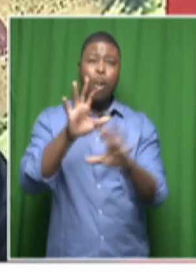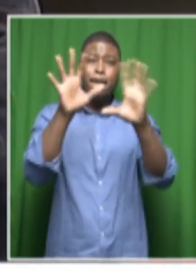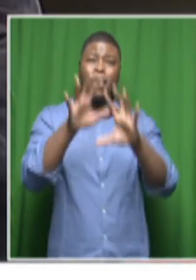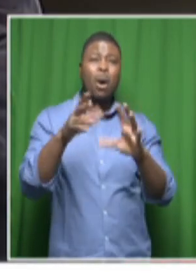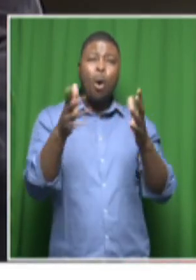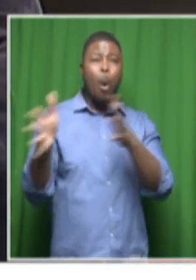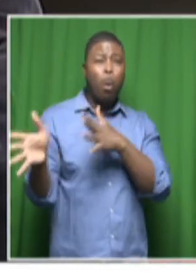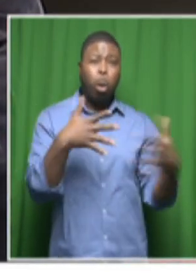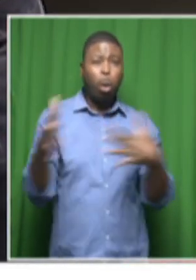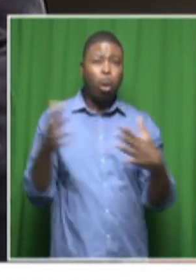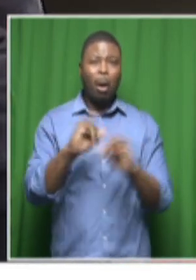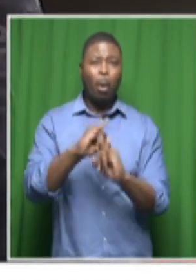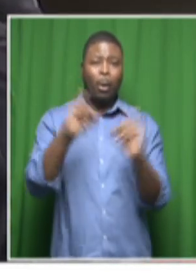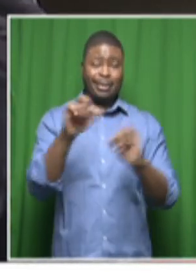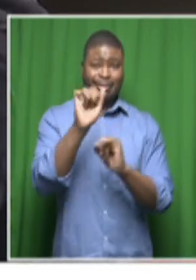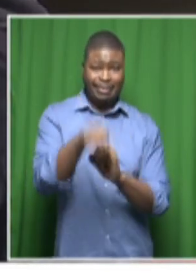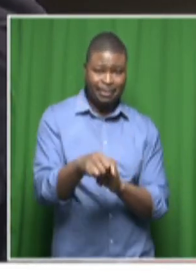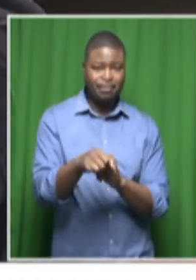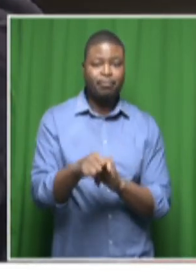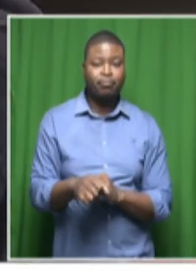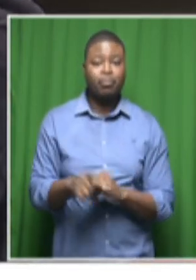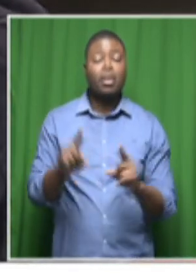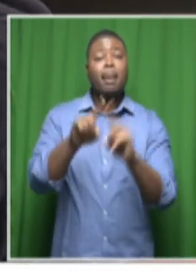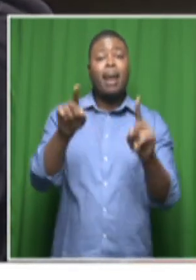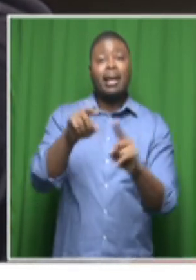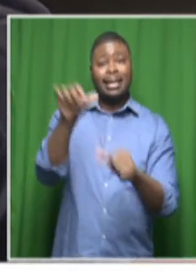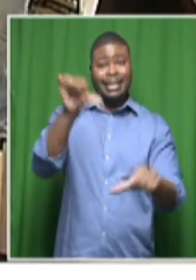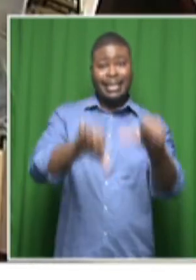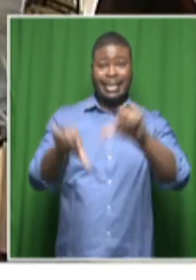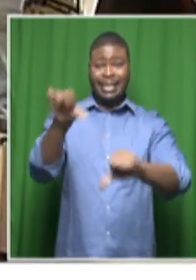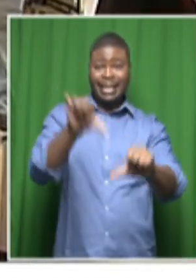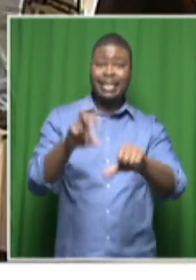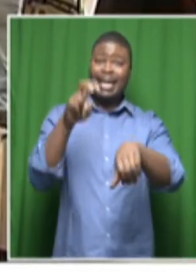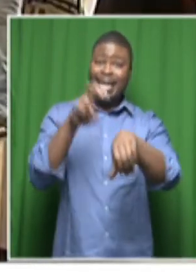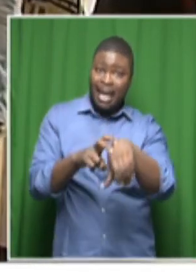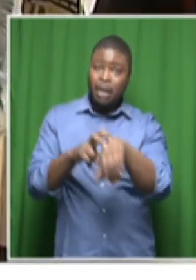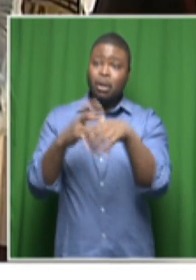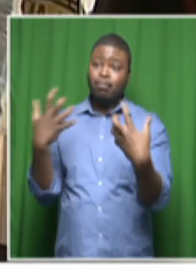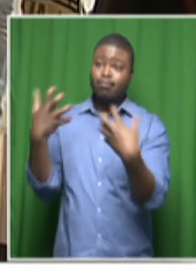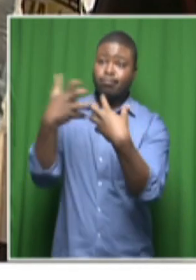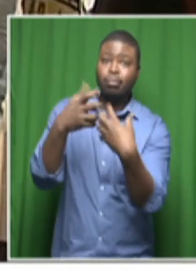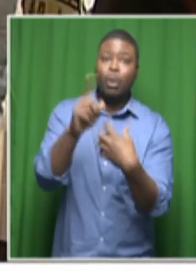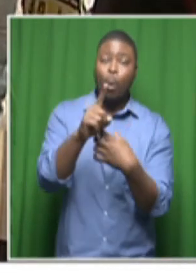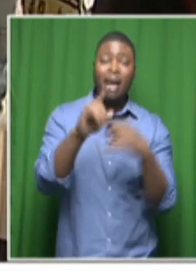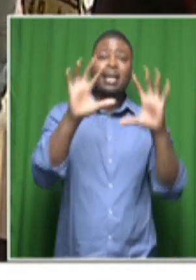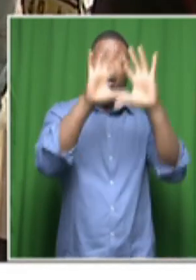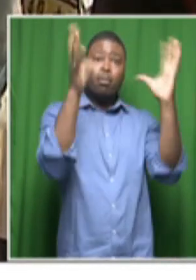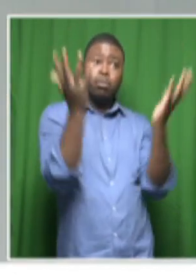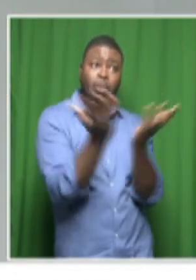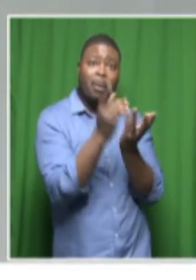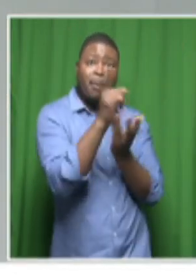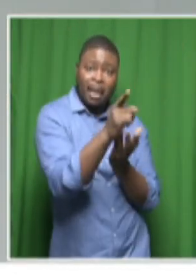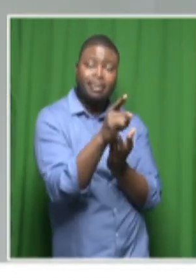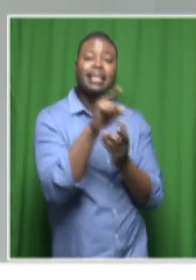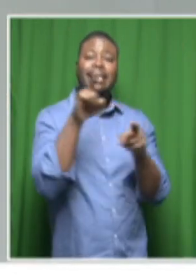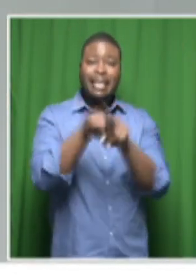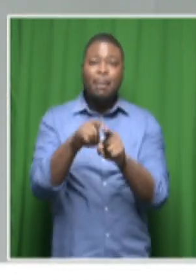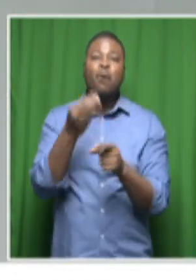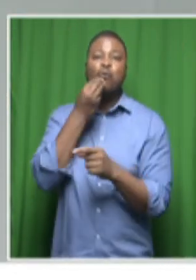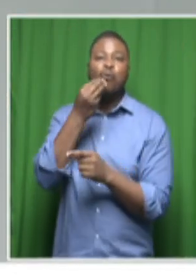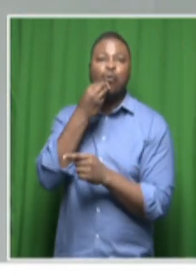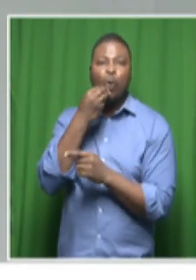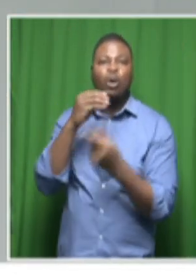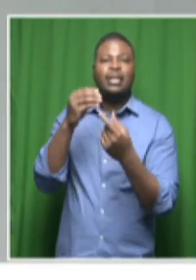that aspect? Scientists believe a balance should be struck between the global threat, which is food security, and climate change. We know that plants use